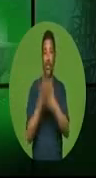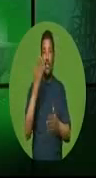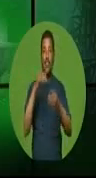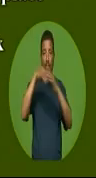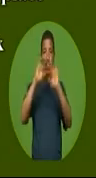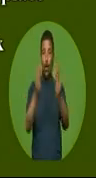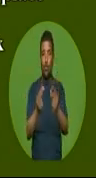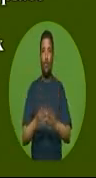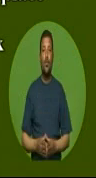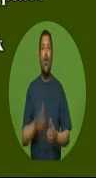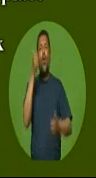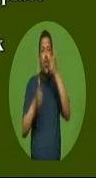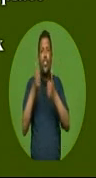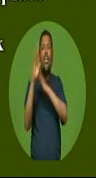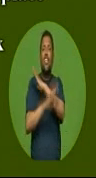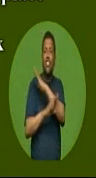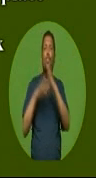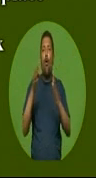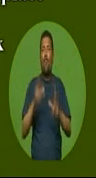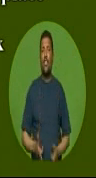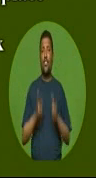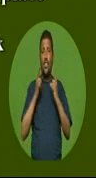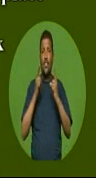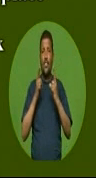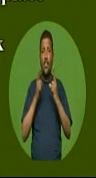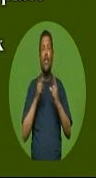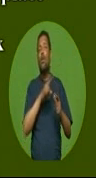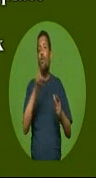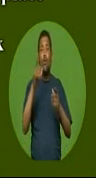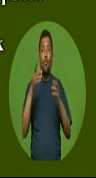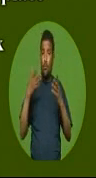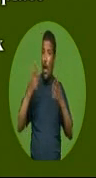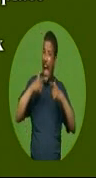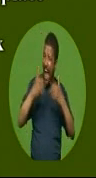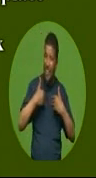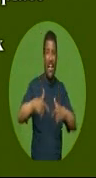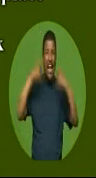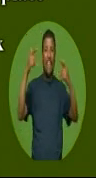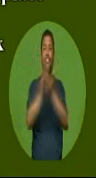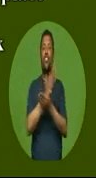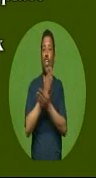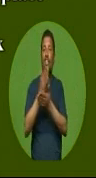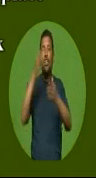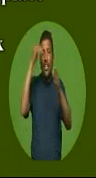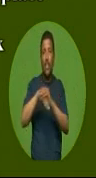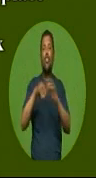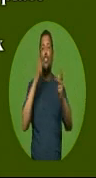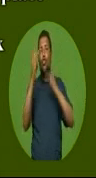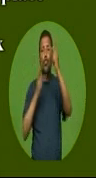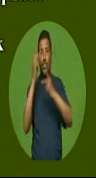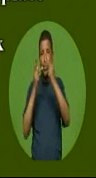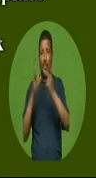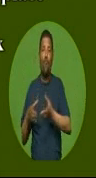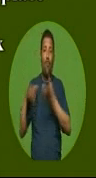groups. Which region of residence do you think has the greatest share in tourist